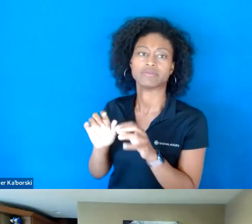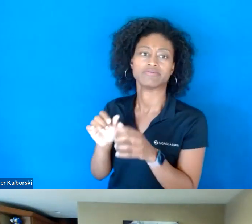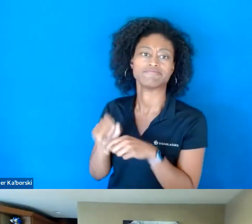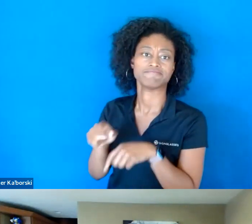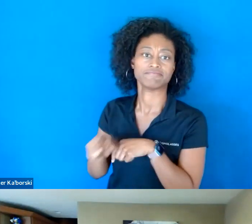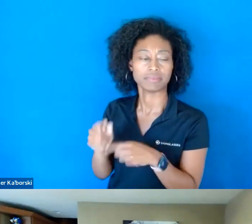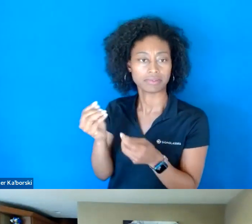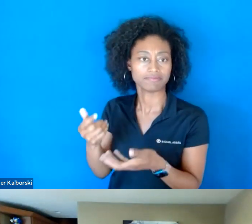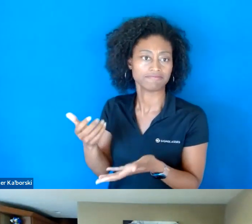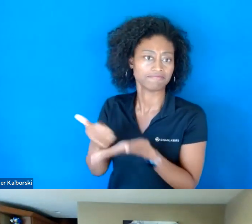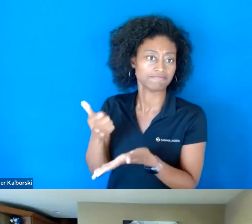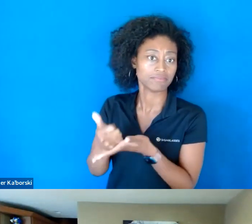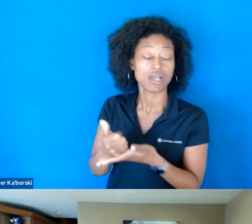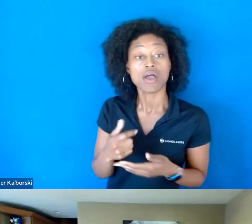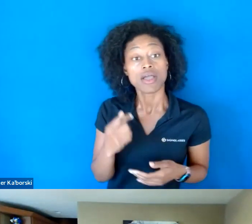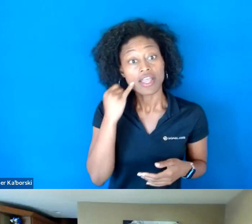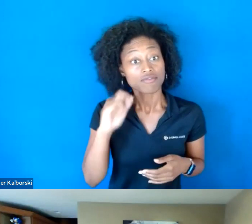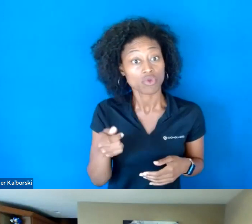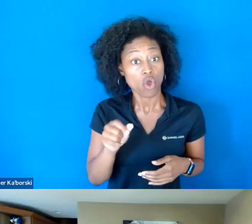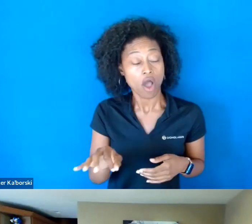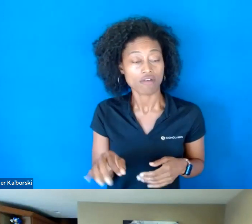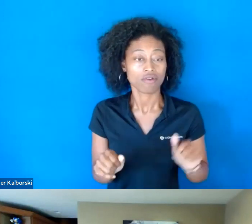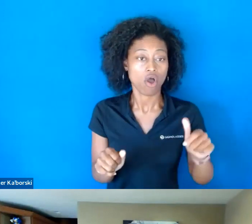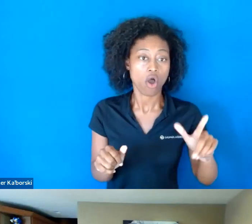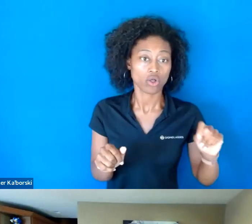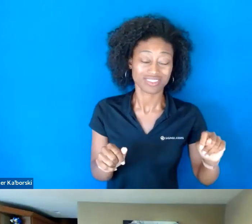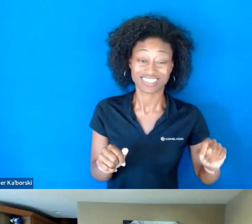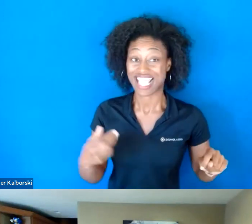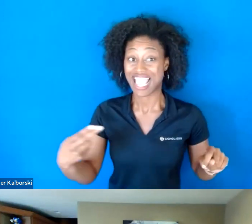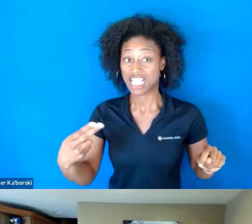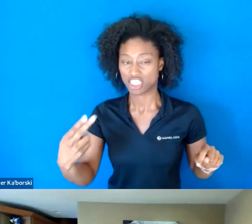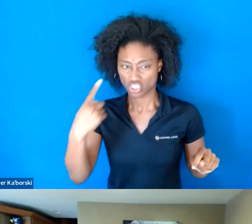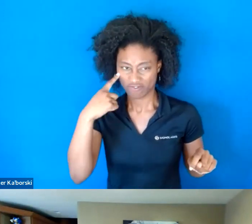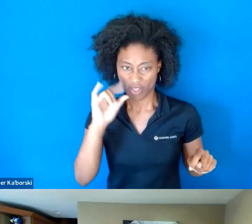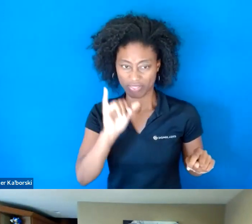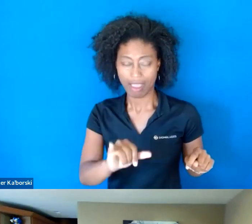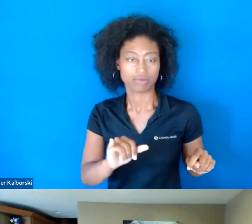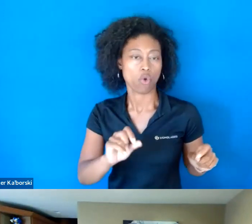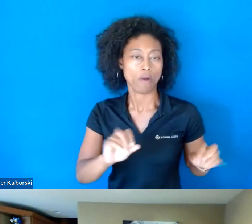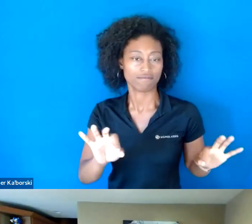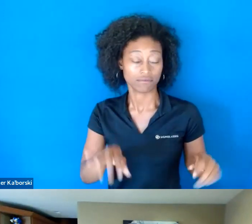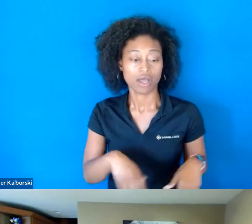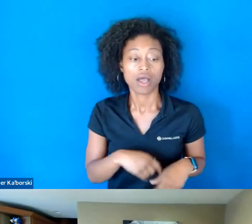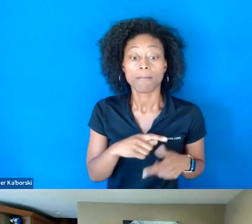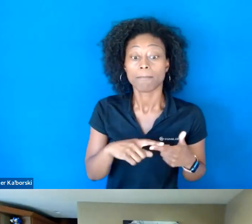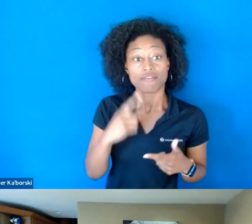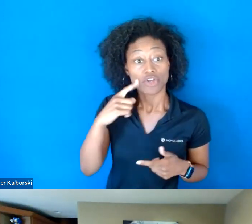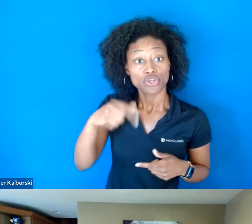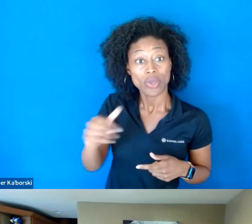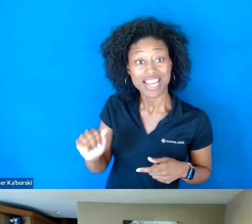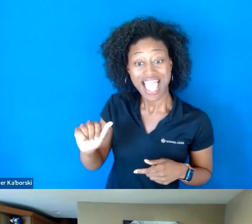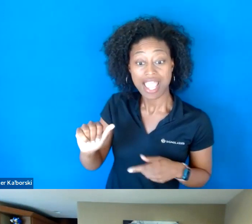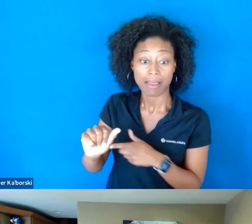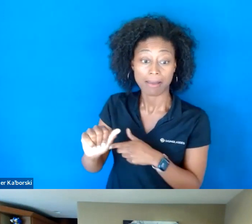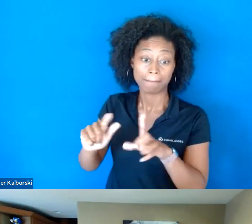pressing Alt-H. For Q&A times, please note that the Q&A box is on the menu bar.